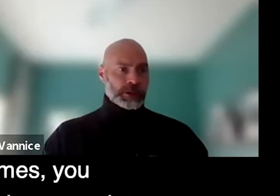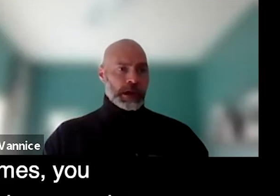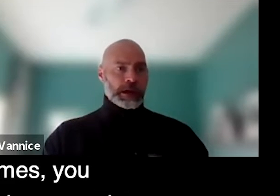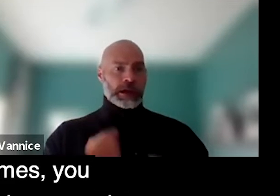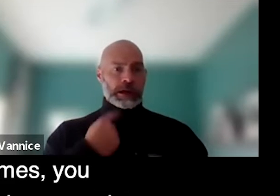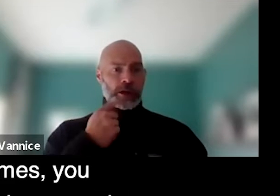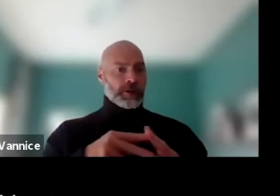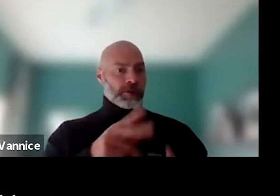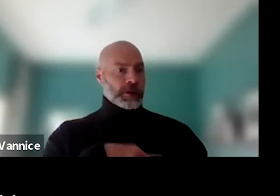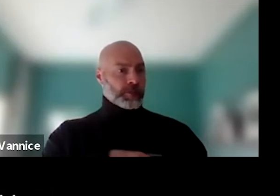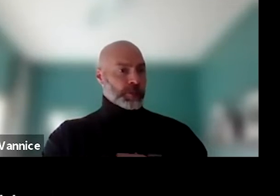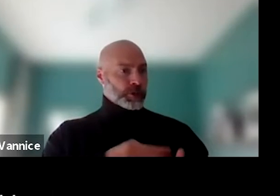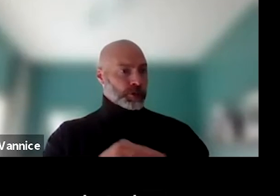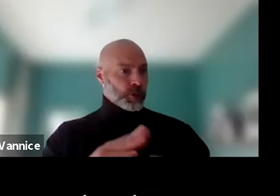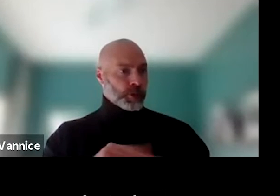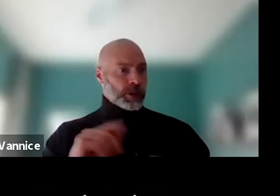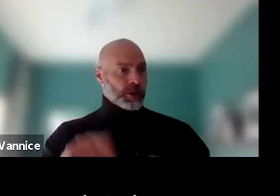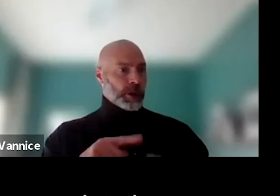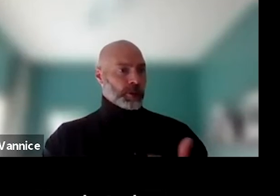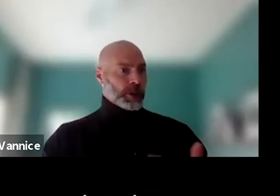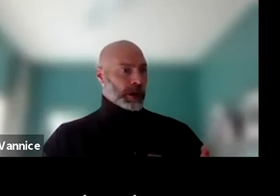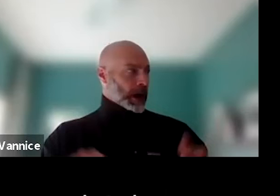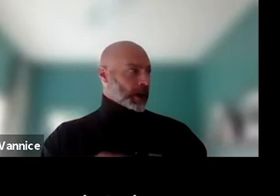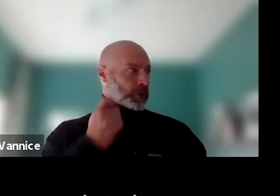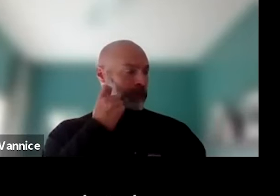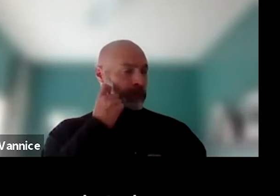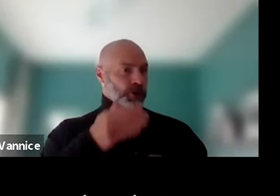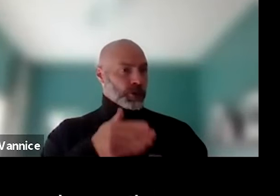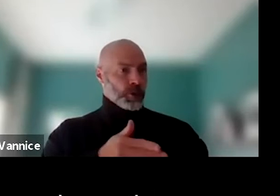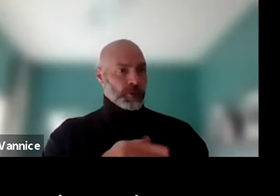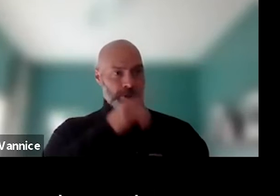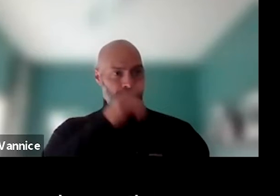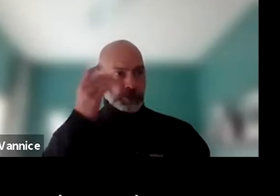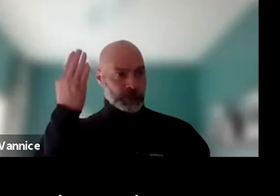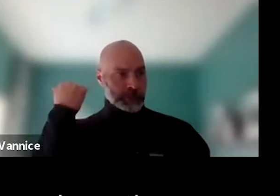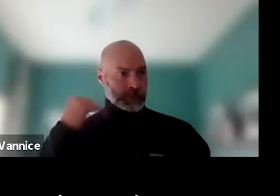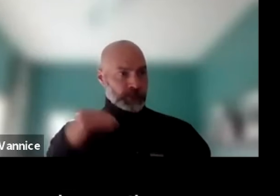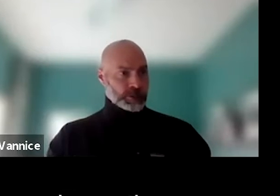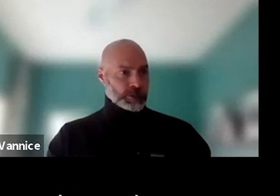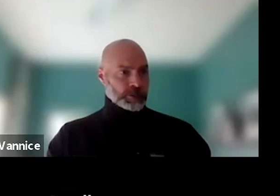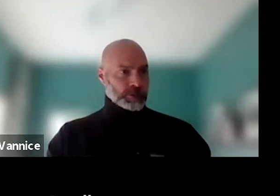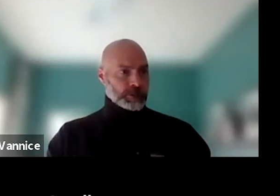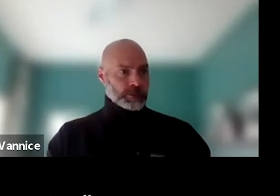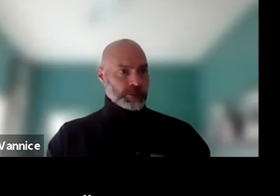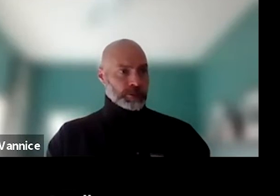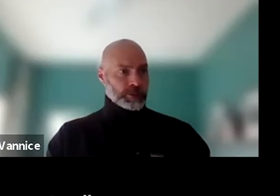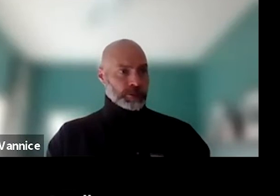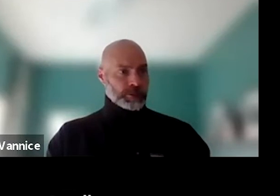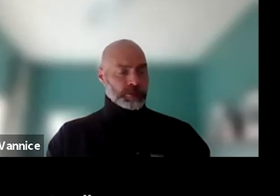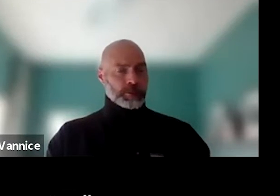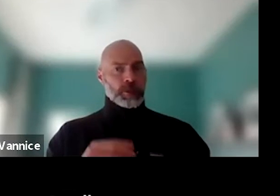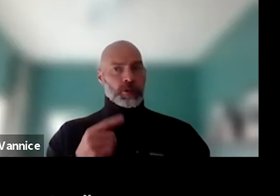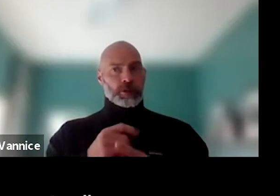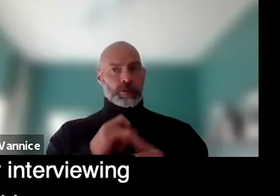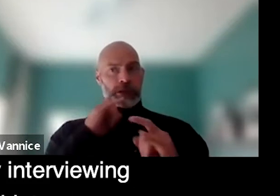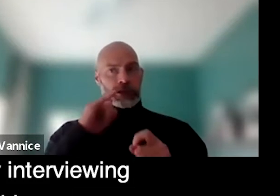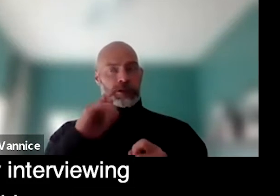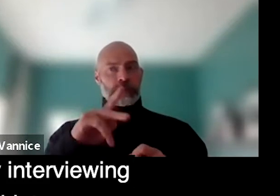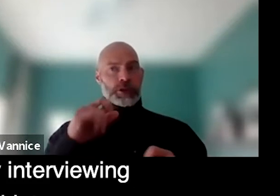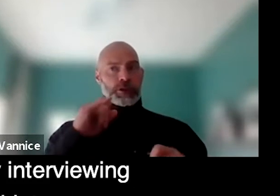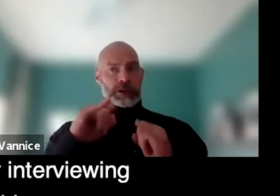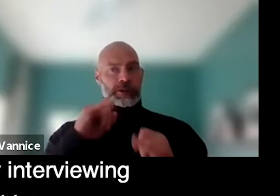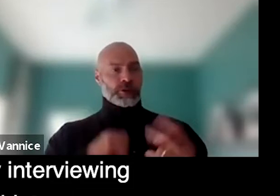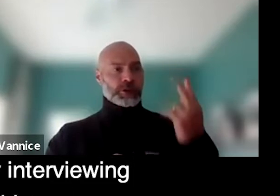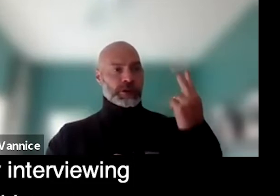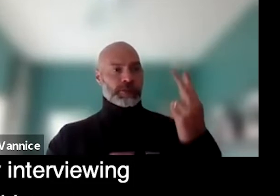of convince people of the right thing. And I can tell you very personal stories of something that happened recently in the past summer, actually.